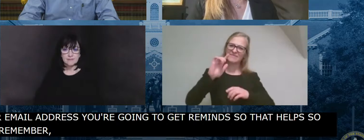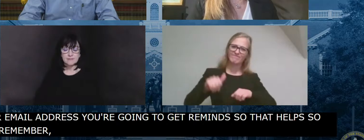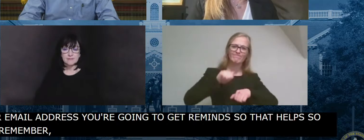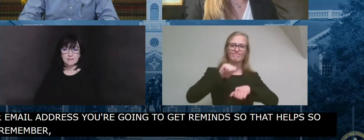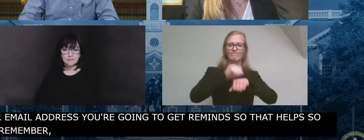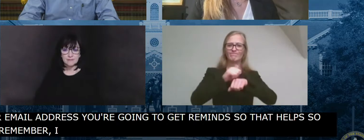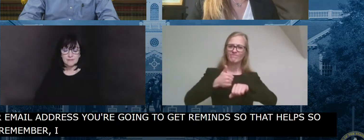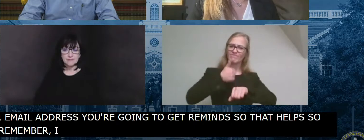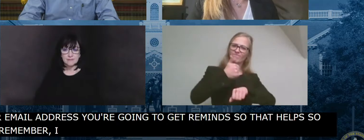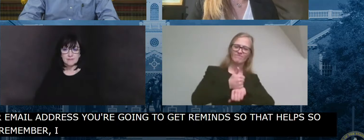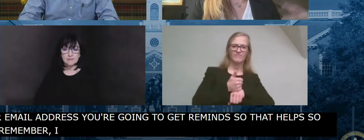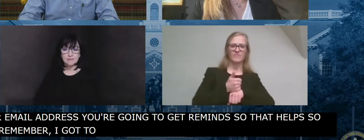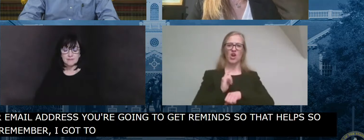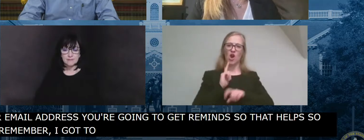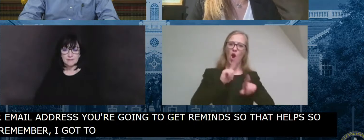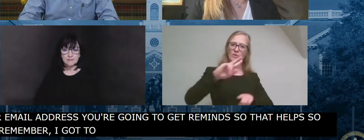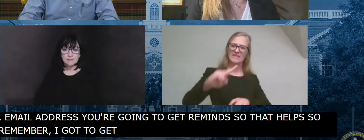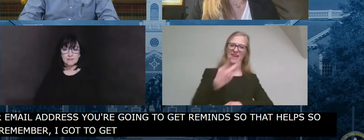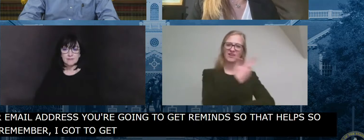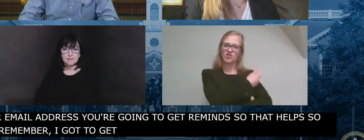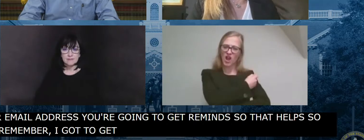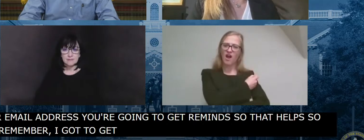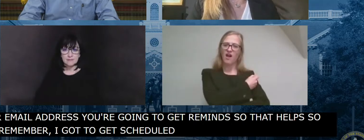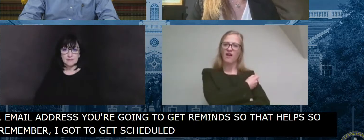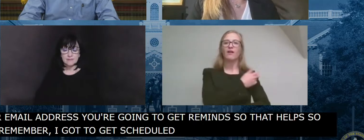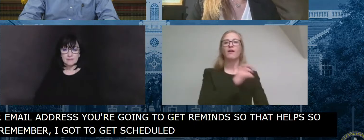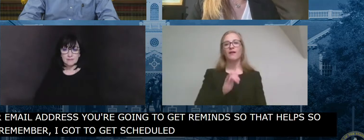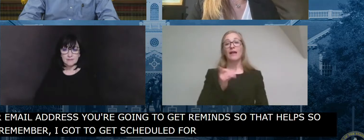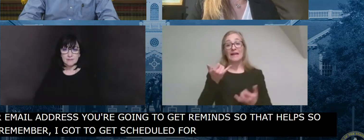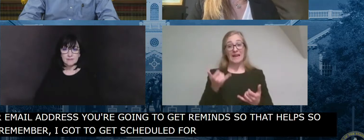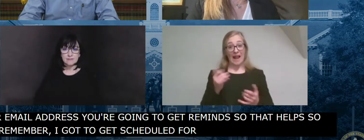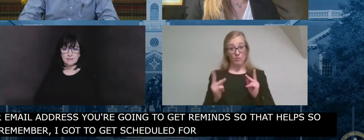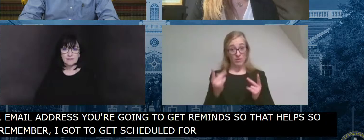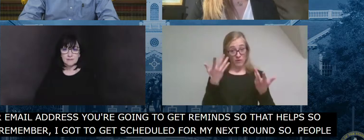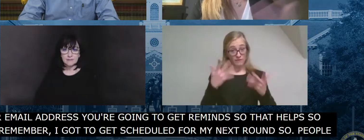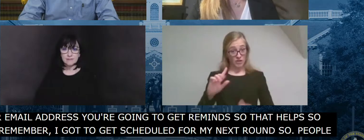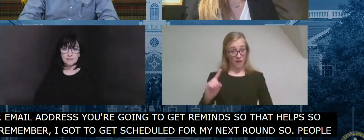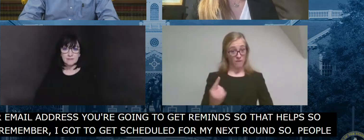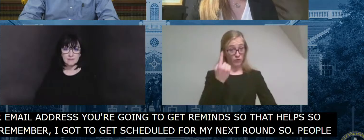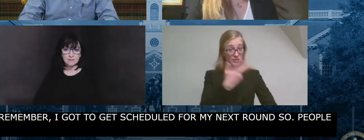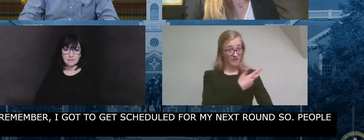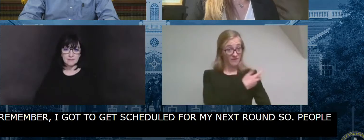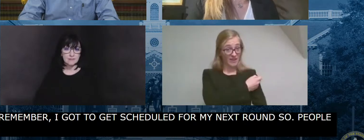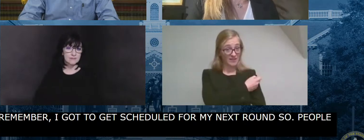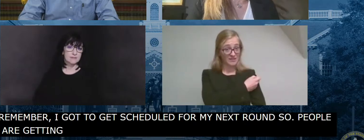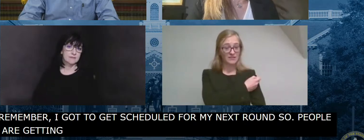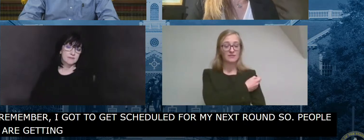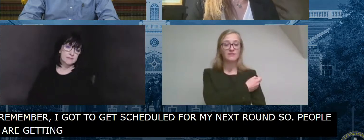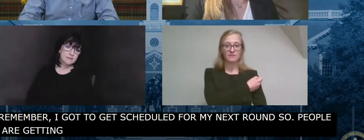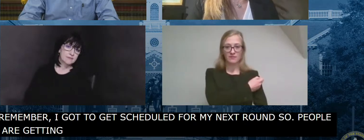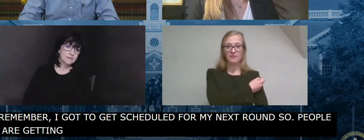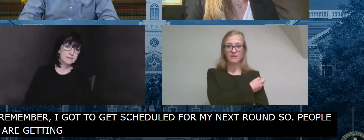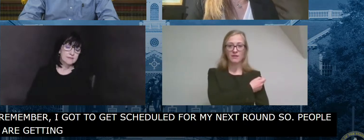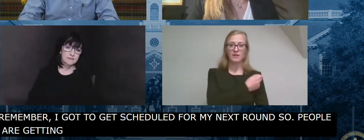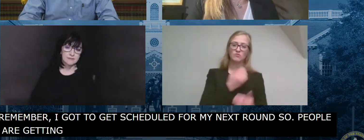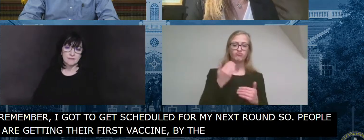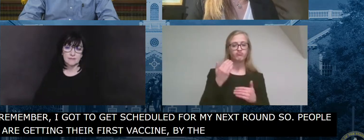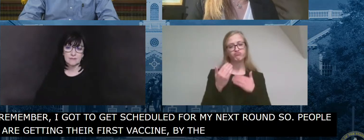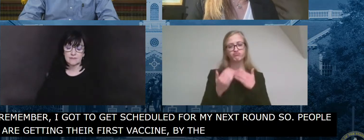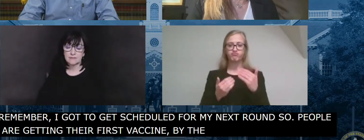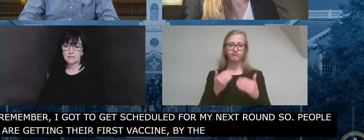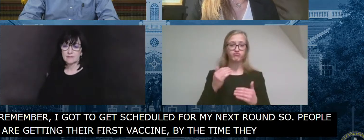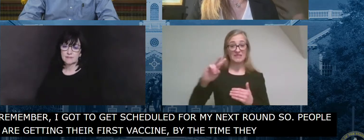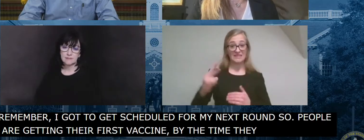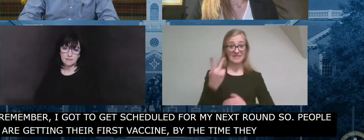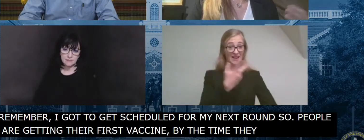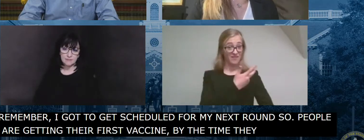next round. So for people who are now starting to get their first vaccine, by the time they get around to their second